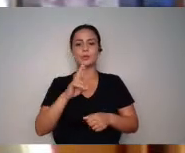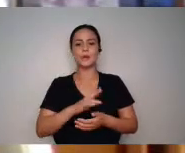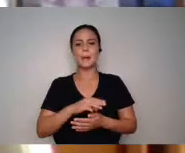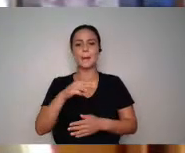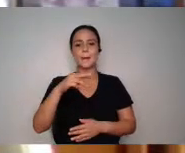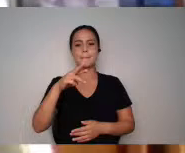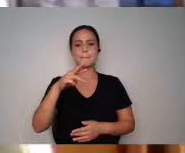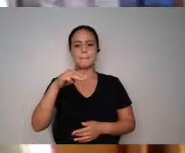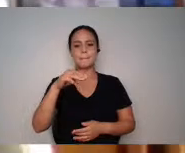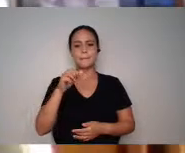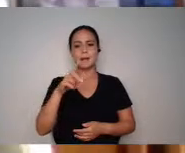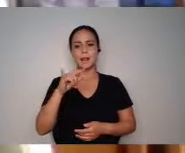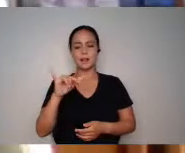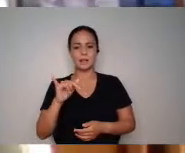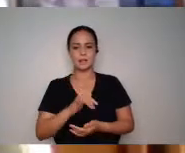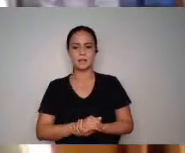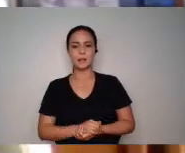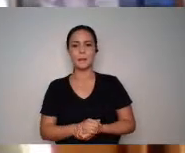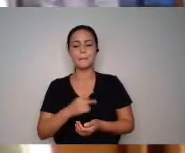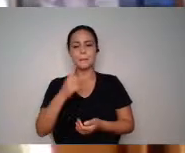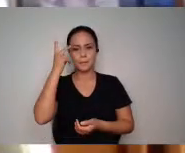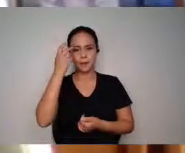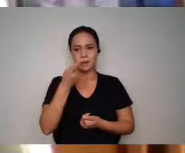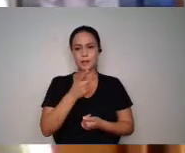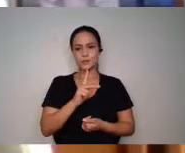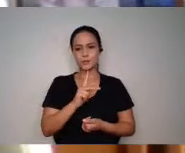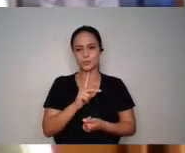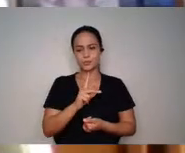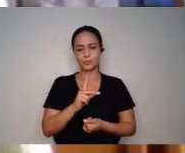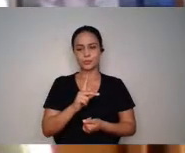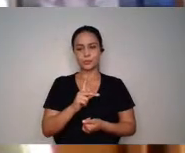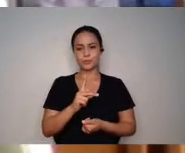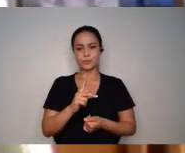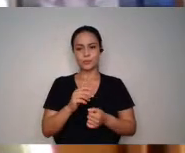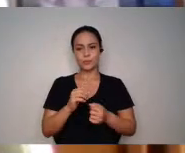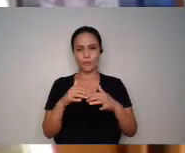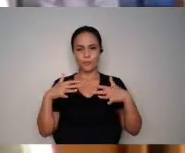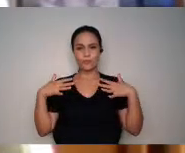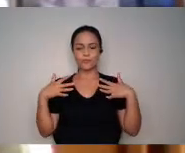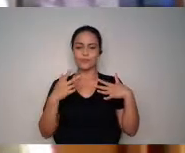to Dr. Marnie Dobson.